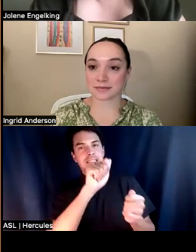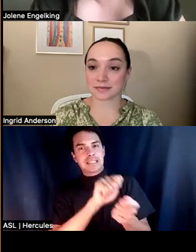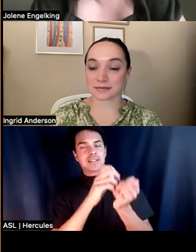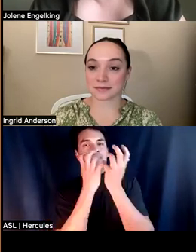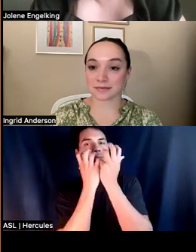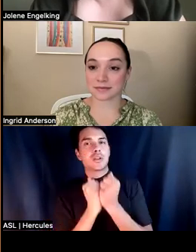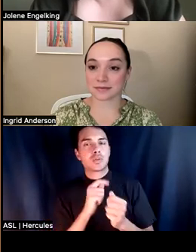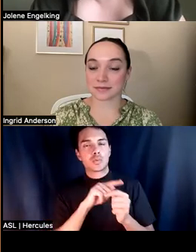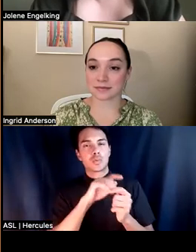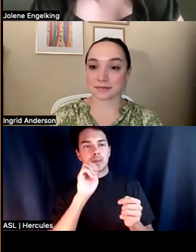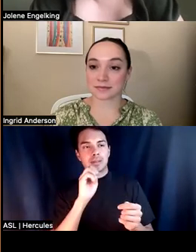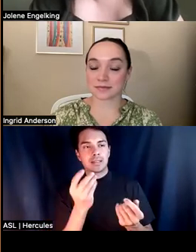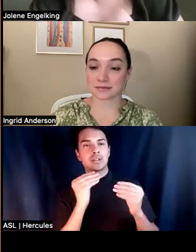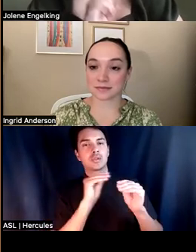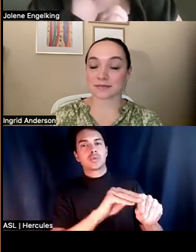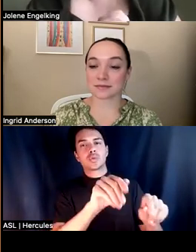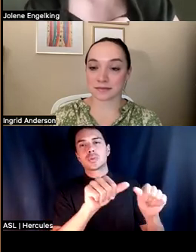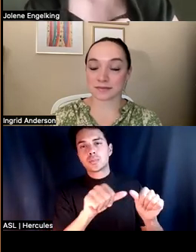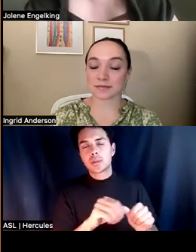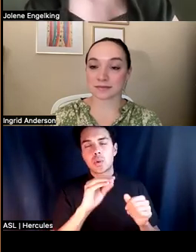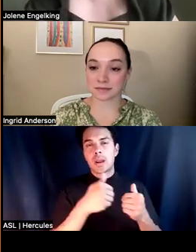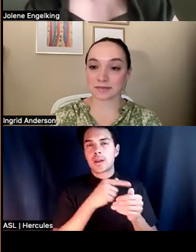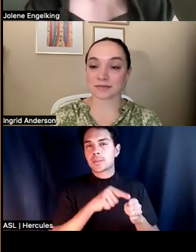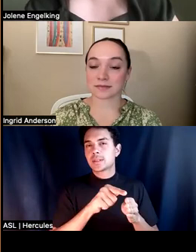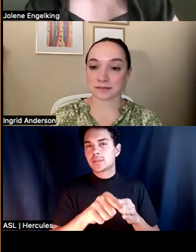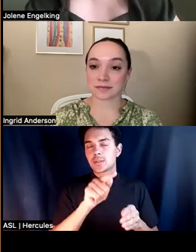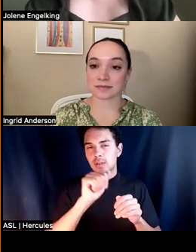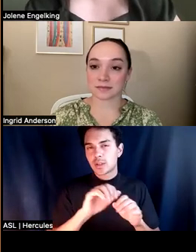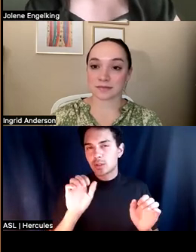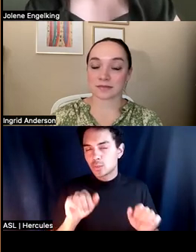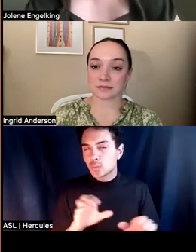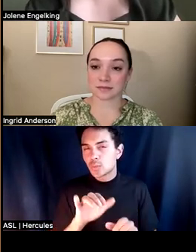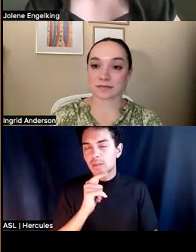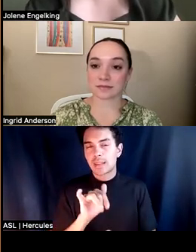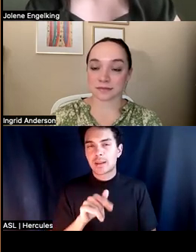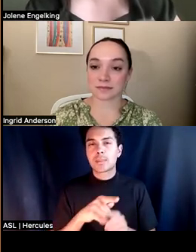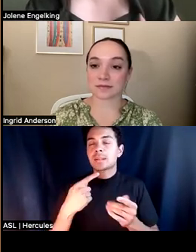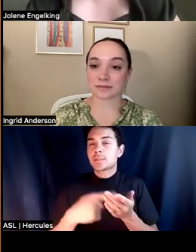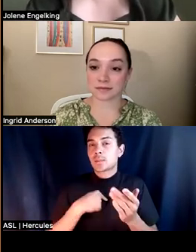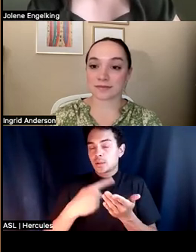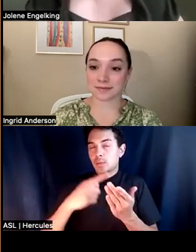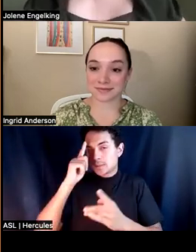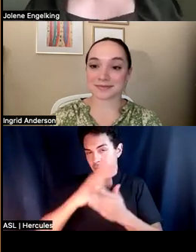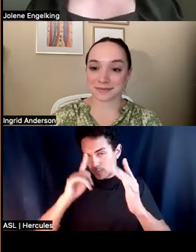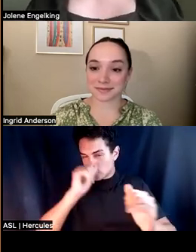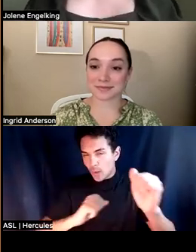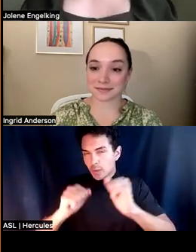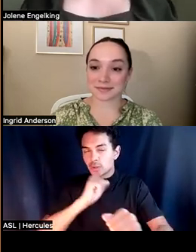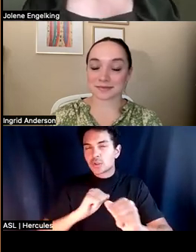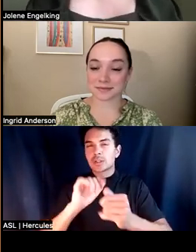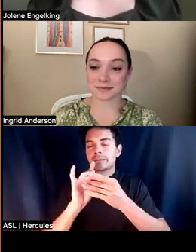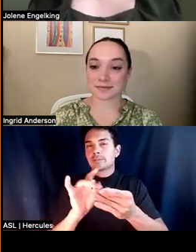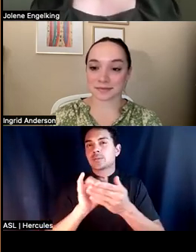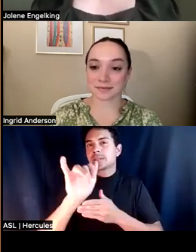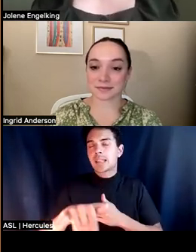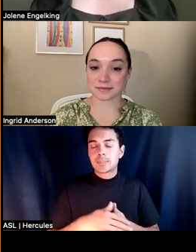be inserting within your space or how specifically sometimes you can do that. But we're going to talk about some strategies, some ideas through the